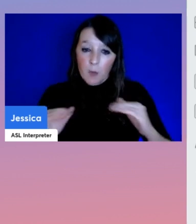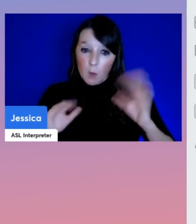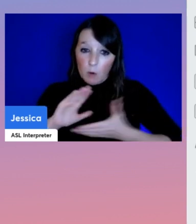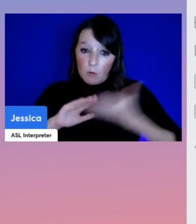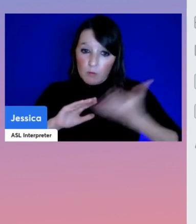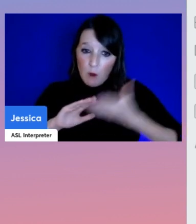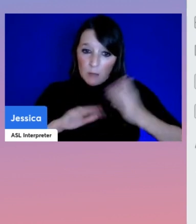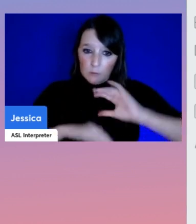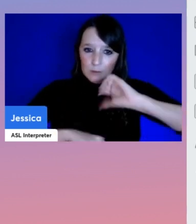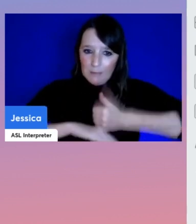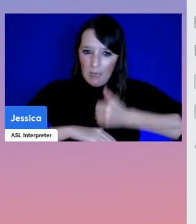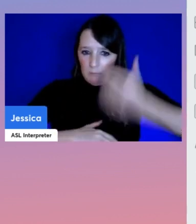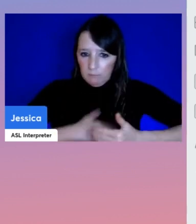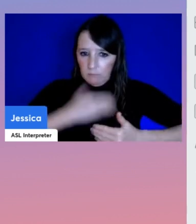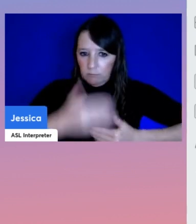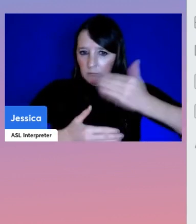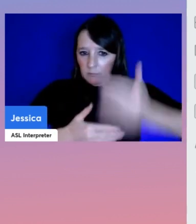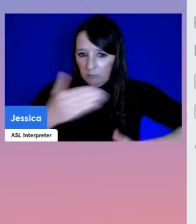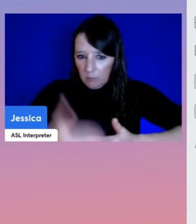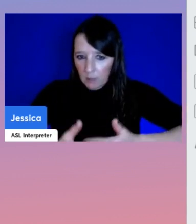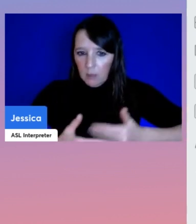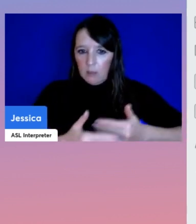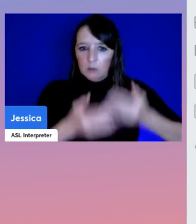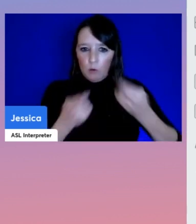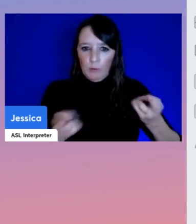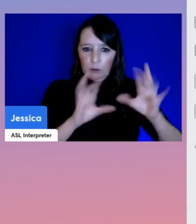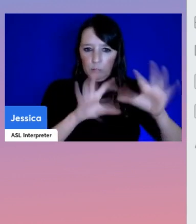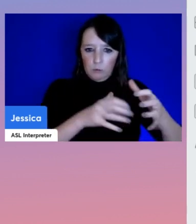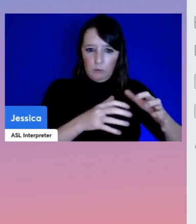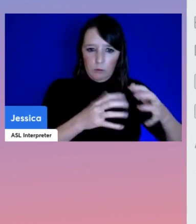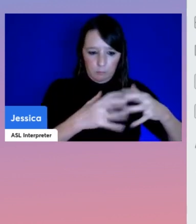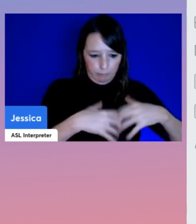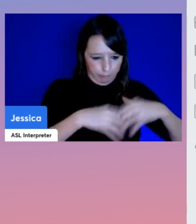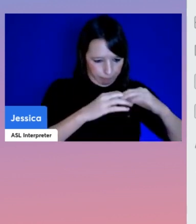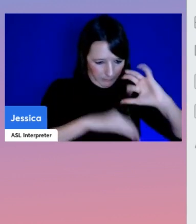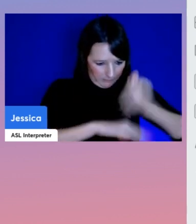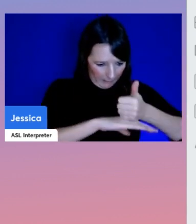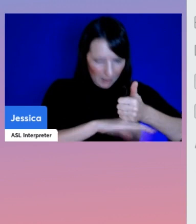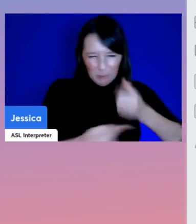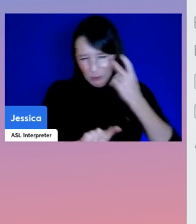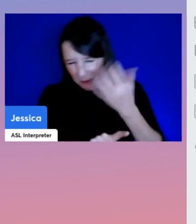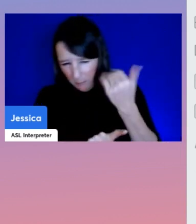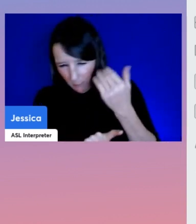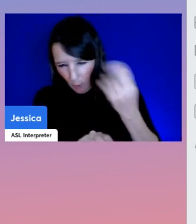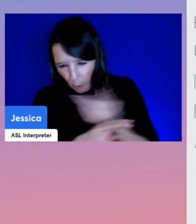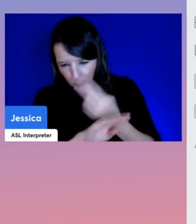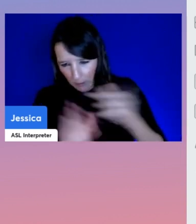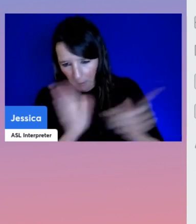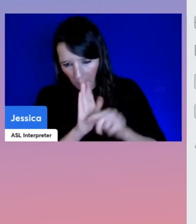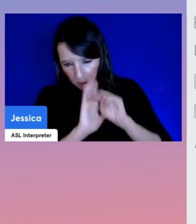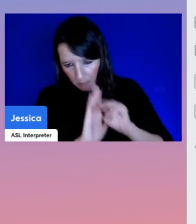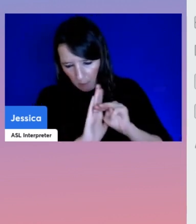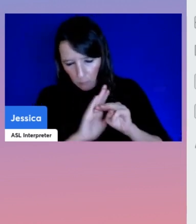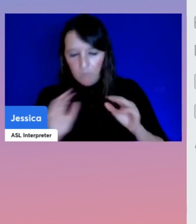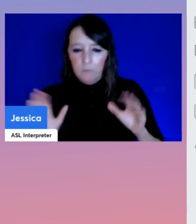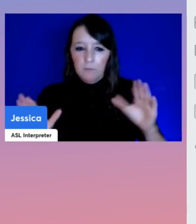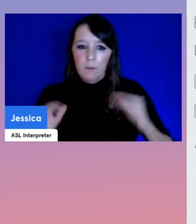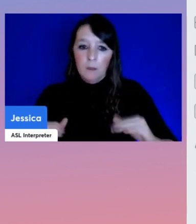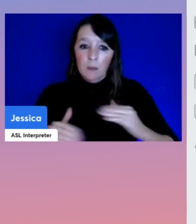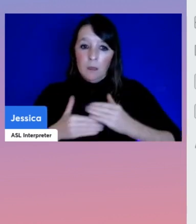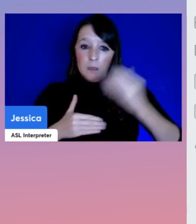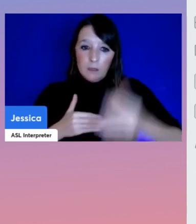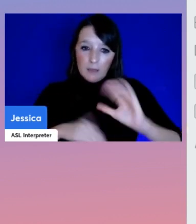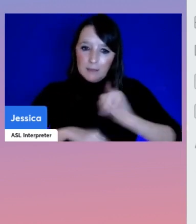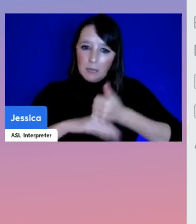setup steps. So I'm setting up the resource group. We have seen this before. I'm using my published module. Then I set up my virtual